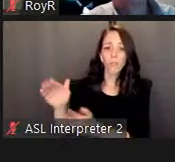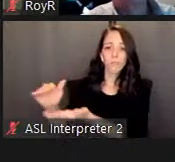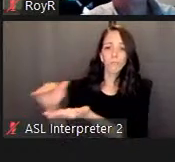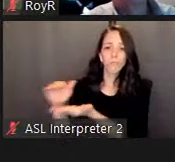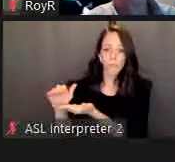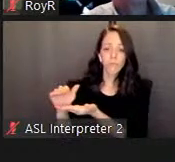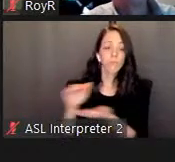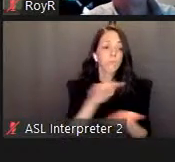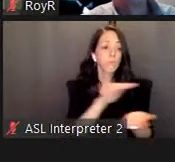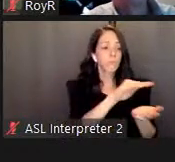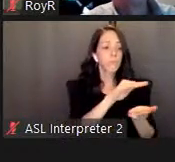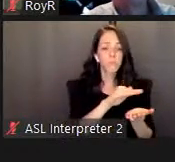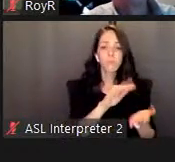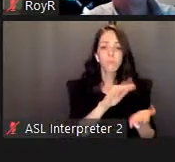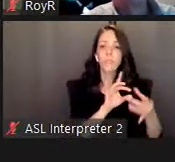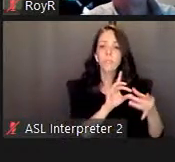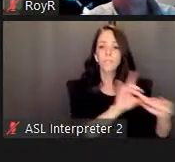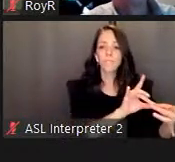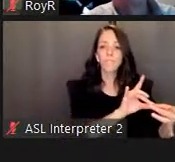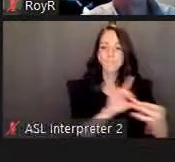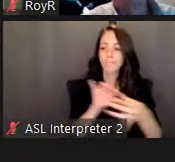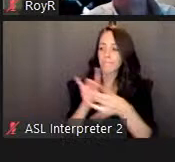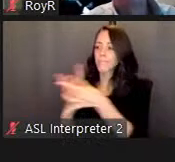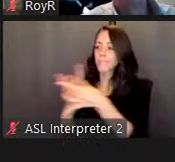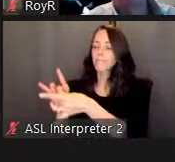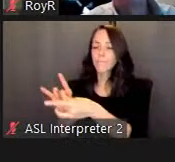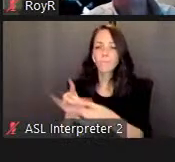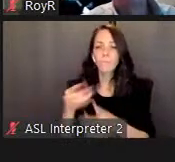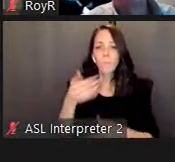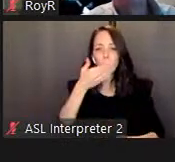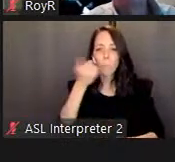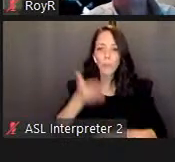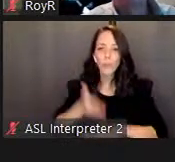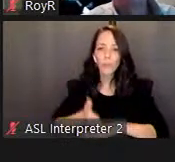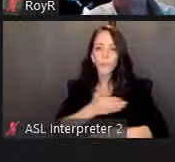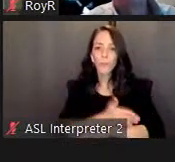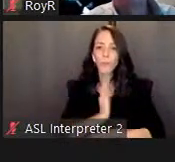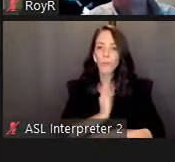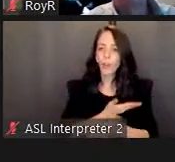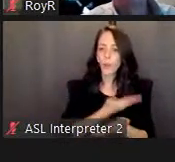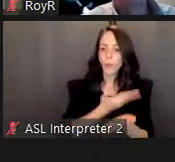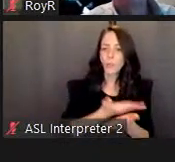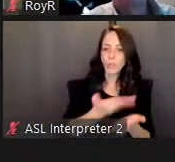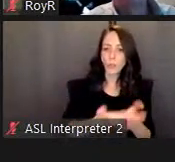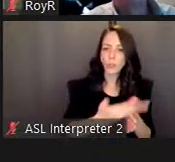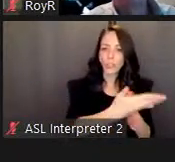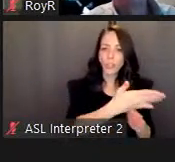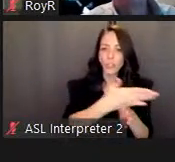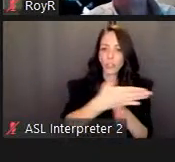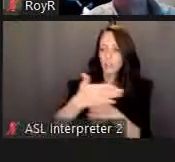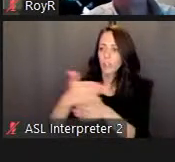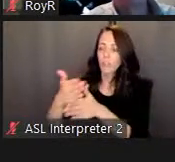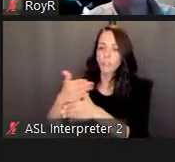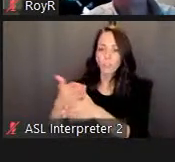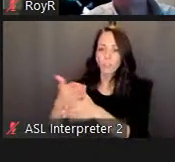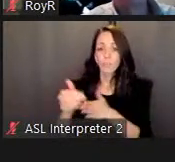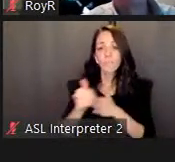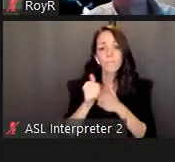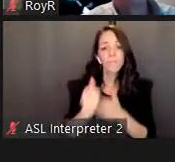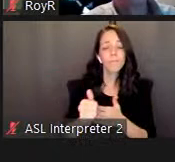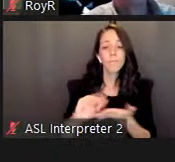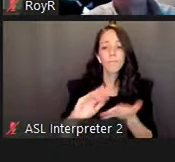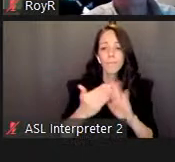well, to better use our resources and engage. We're leading community engagement strategies, including